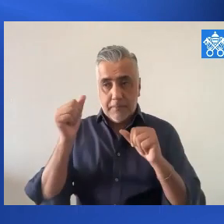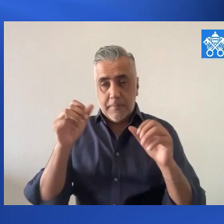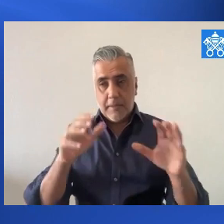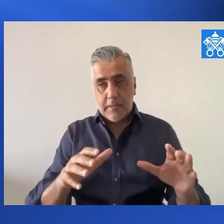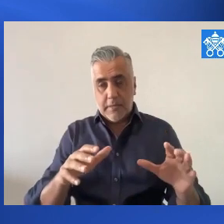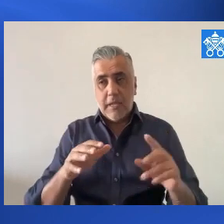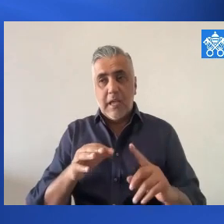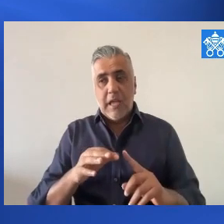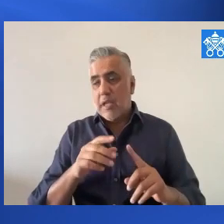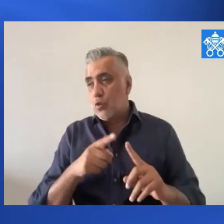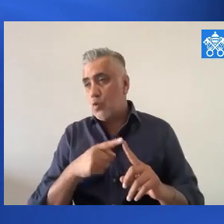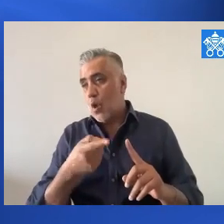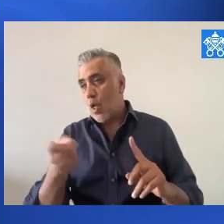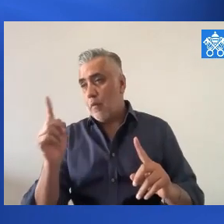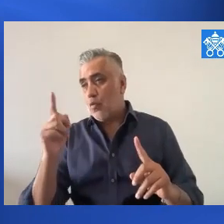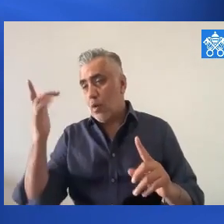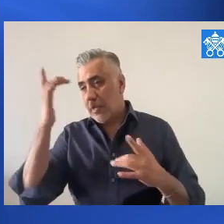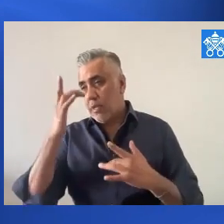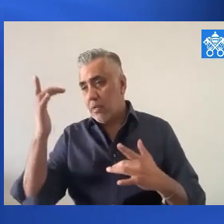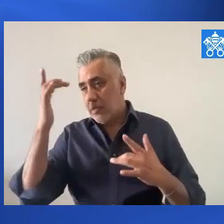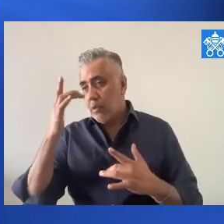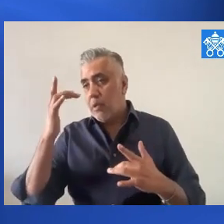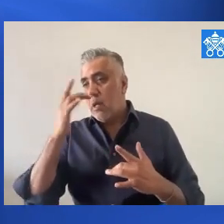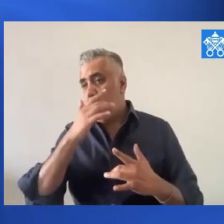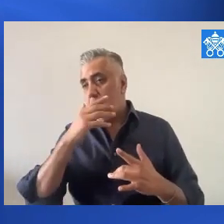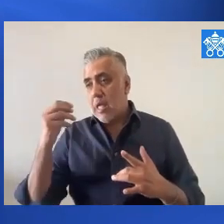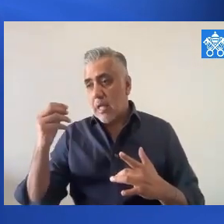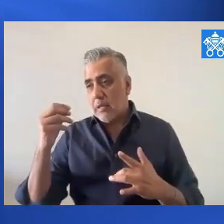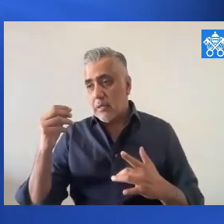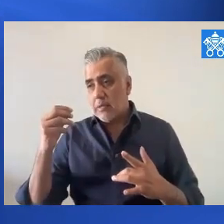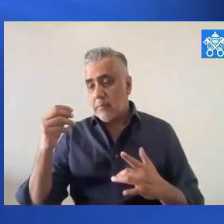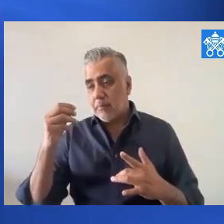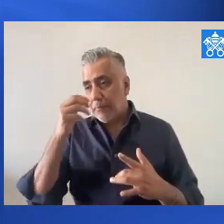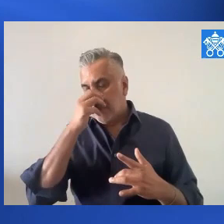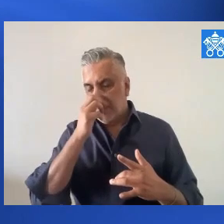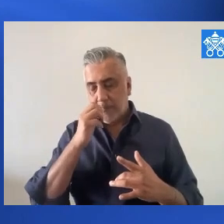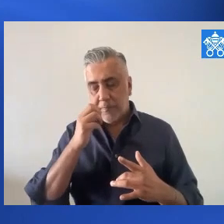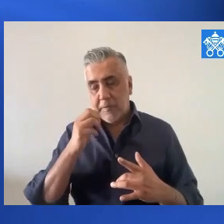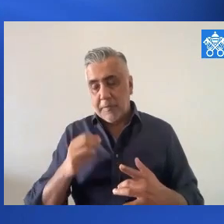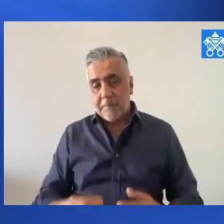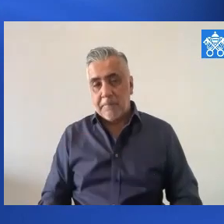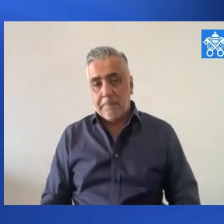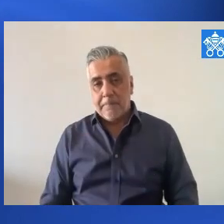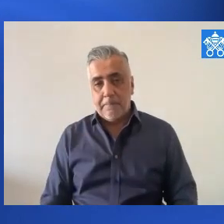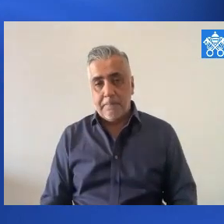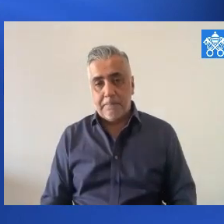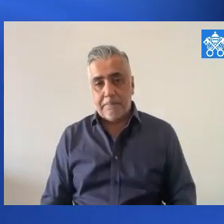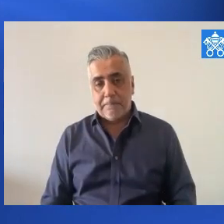the items they brought with them to be blessed, and in a special way to all those who are ill and those